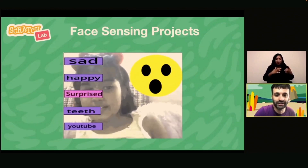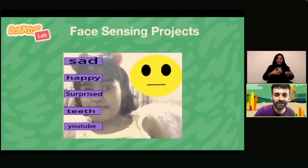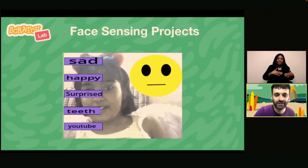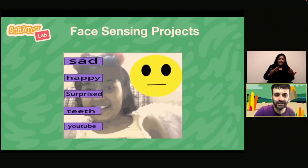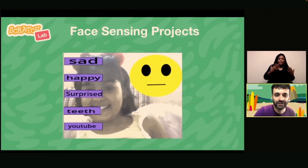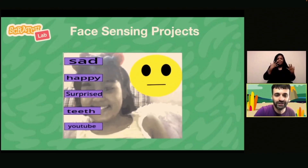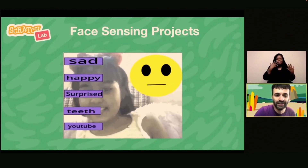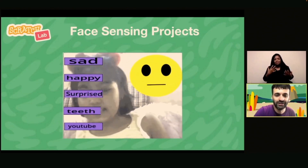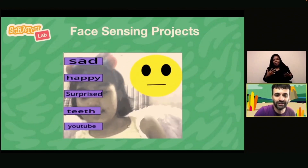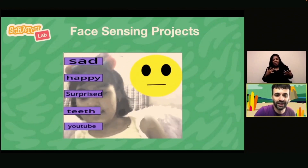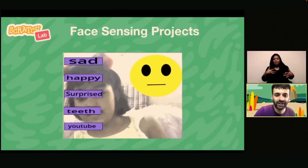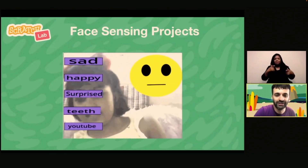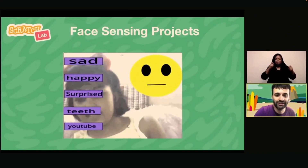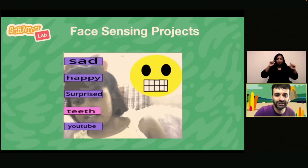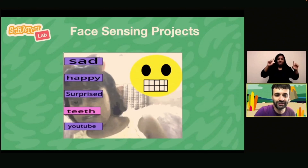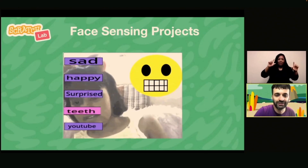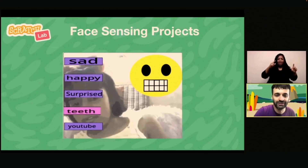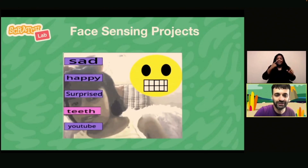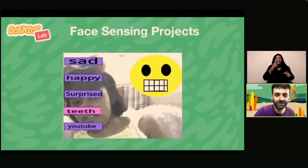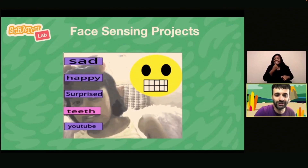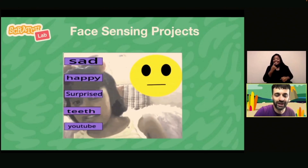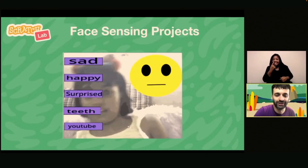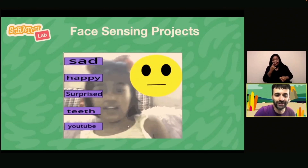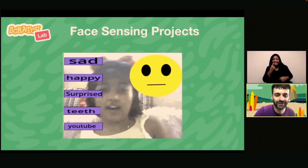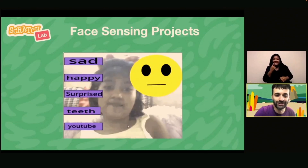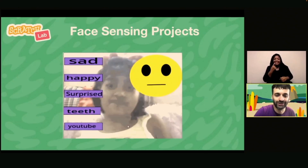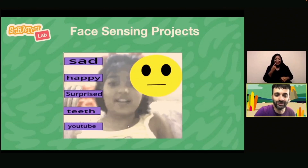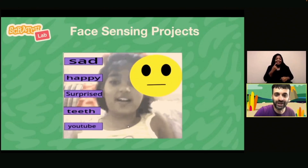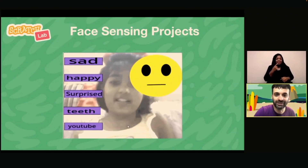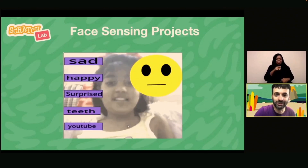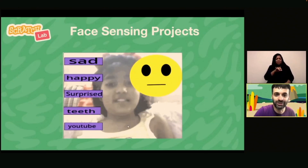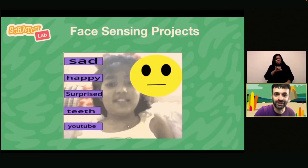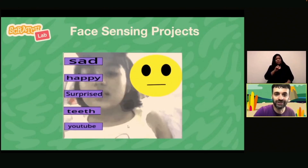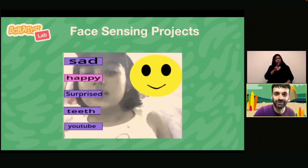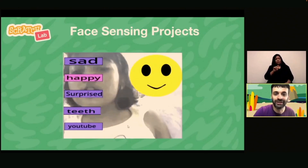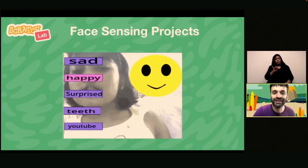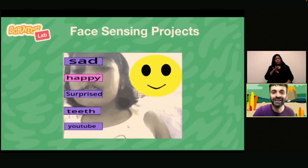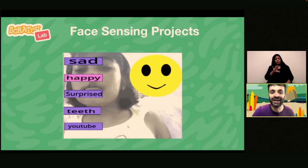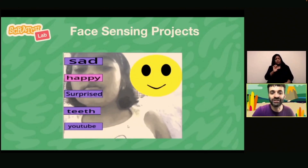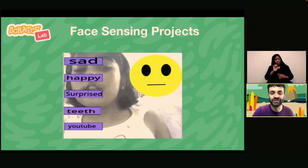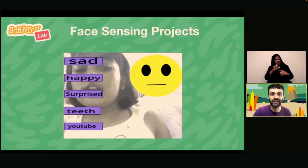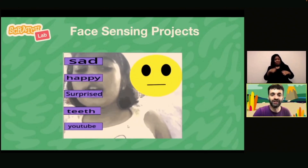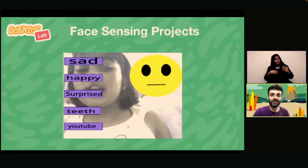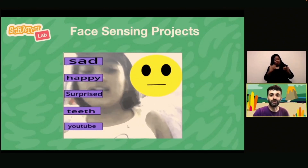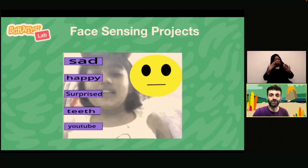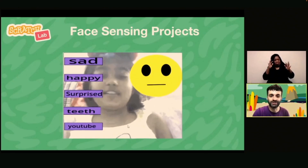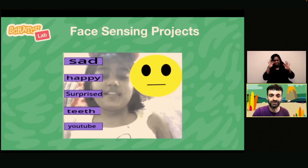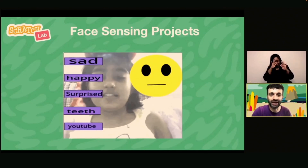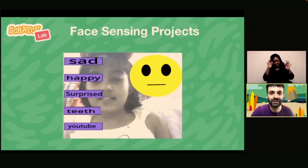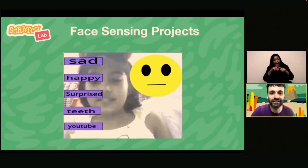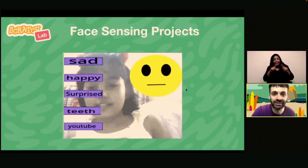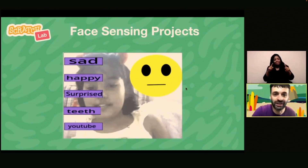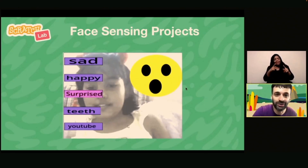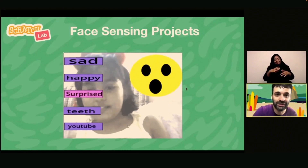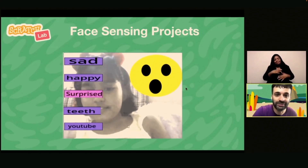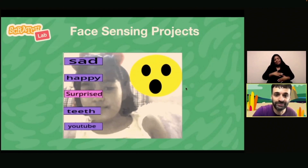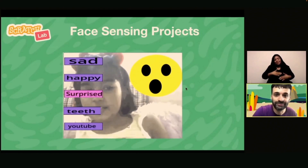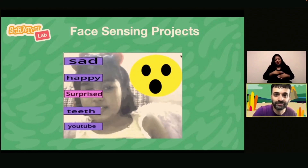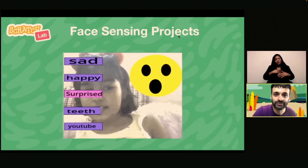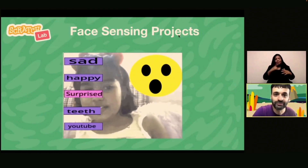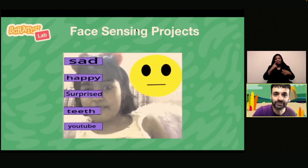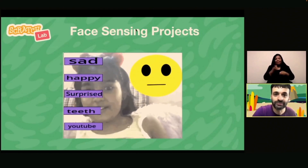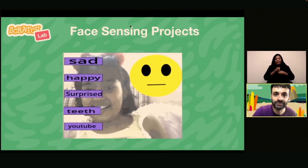surprised, teeth, and YouTube. I don't know what YouTube as an emotion is, but I love how expressive that example